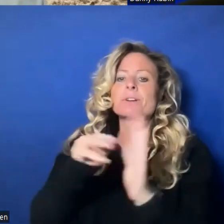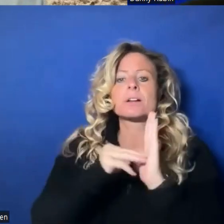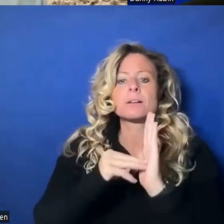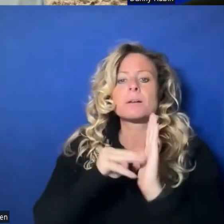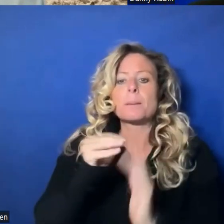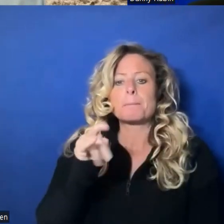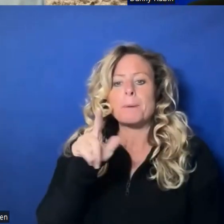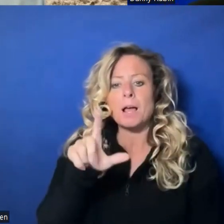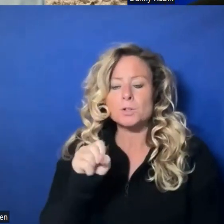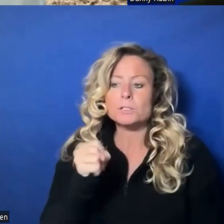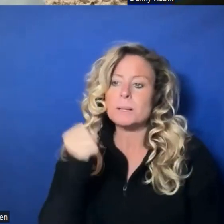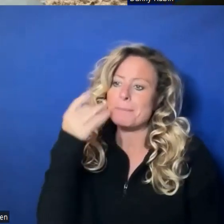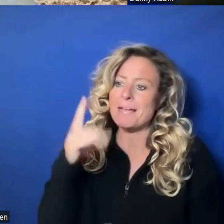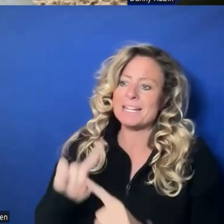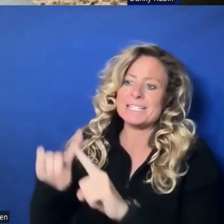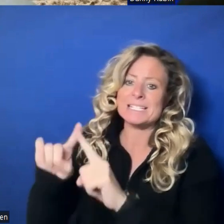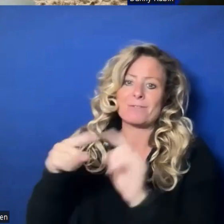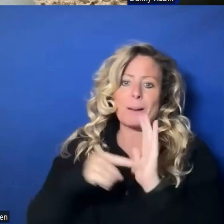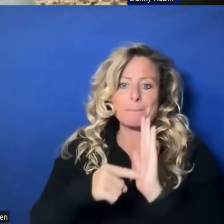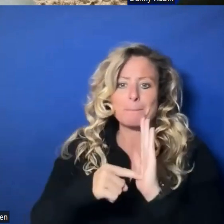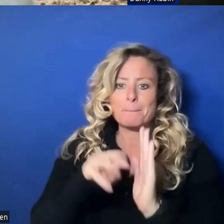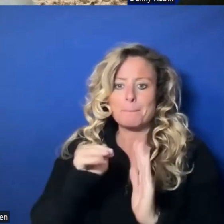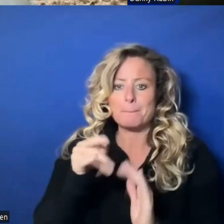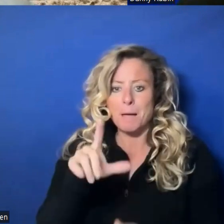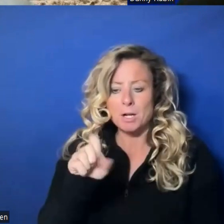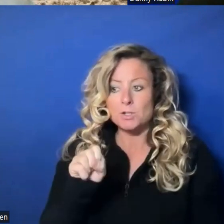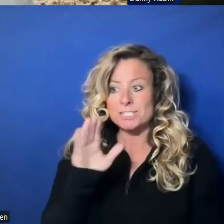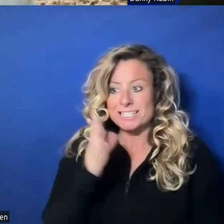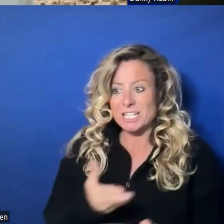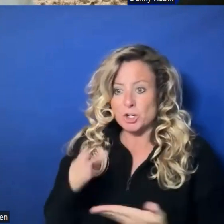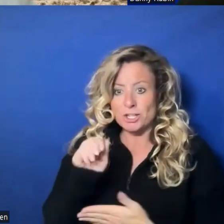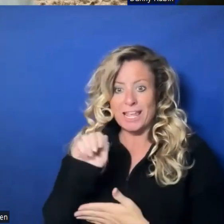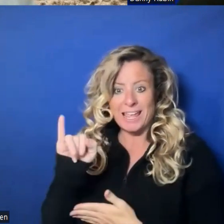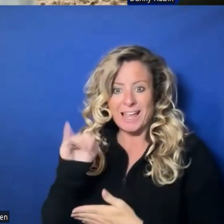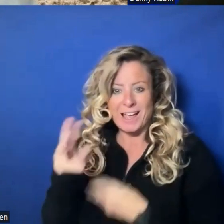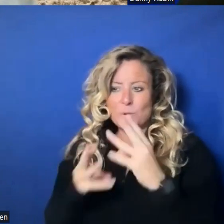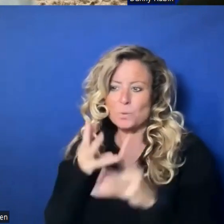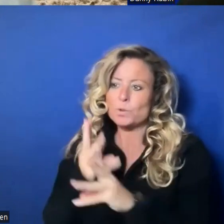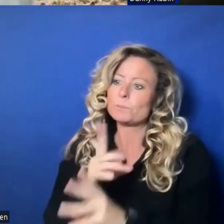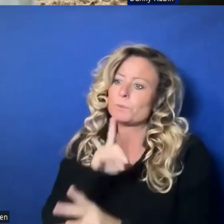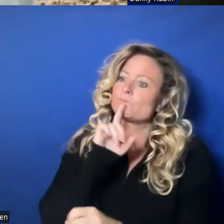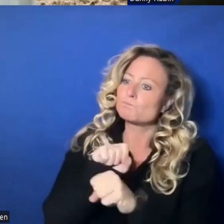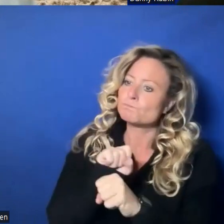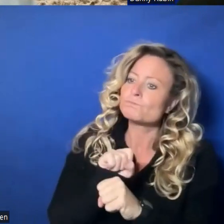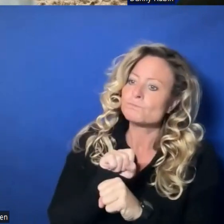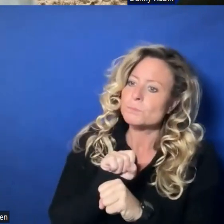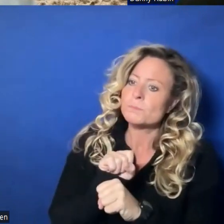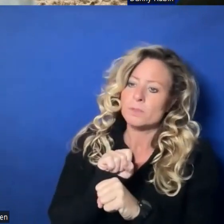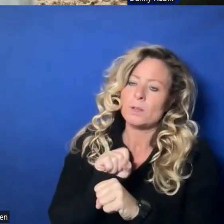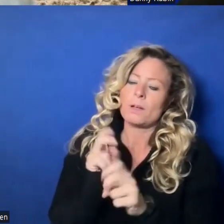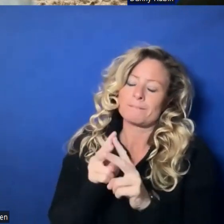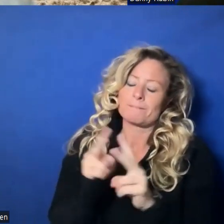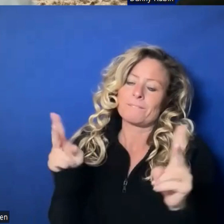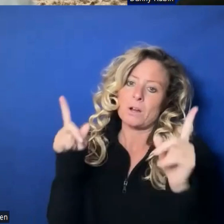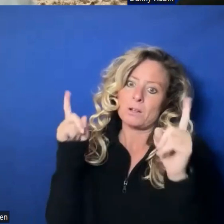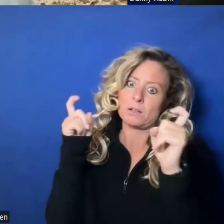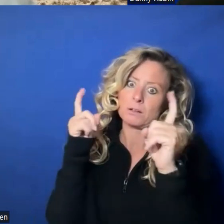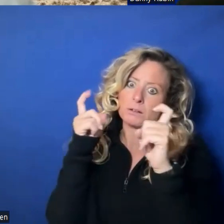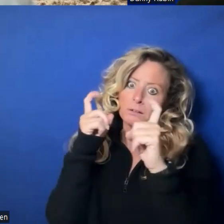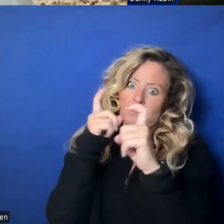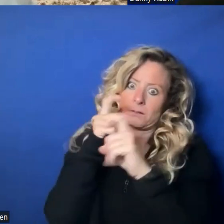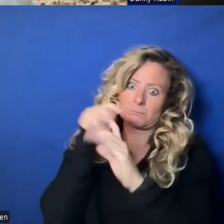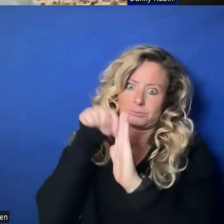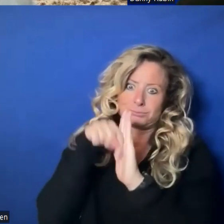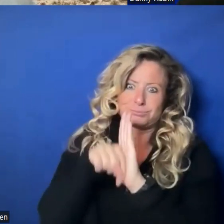hundreds of different models in the AI world, but in fact, it's very, very complicated. You just